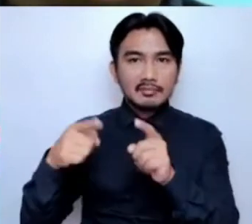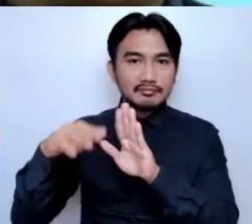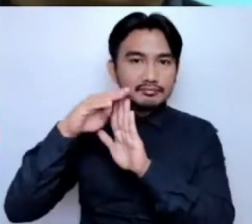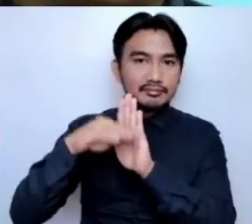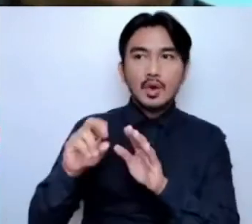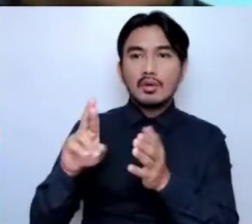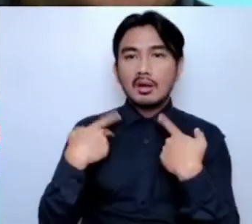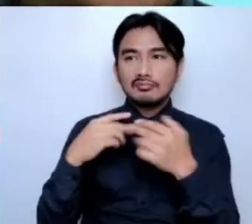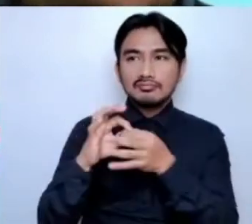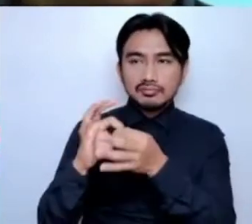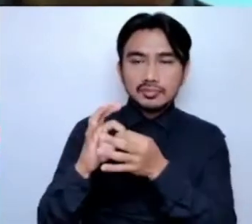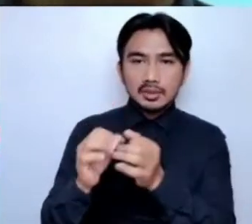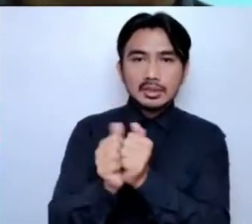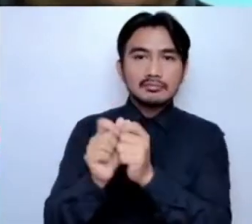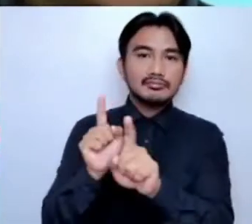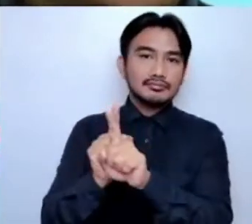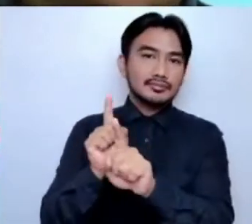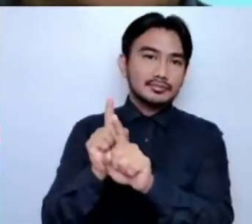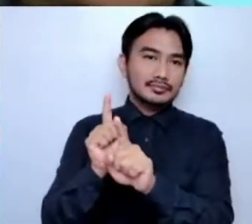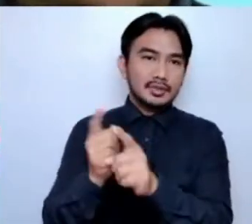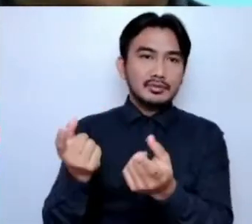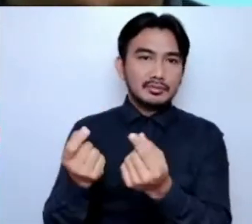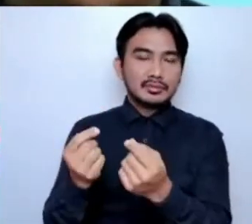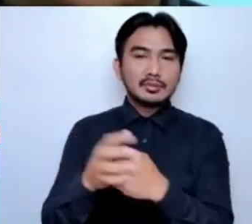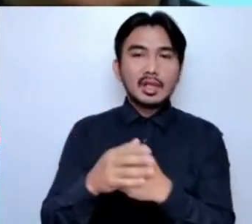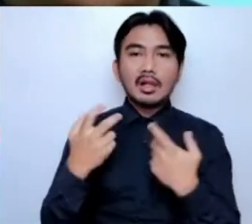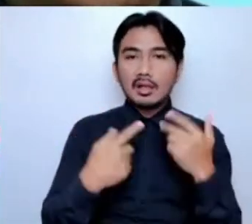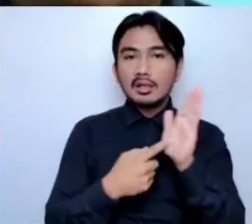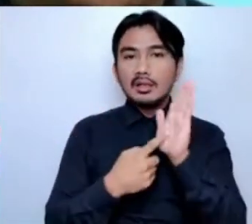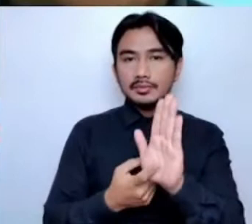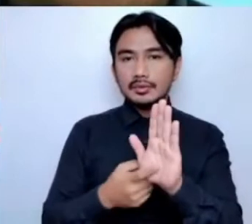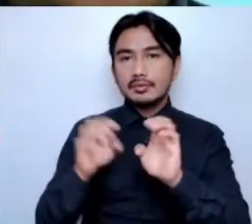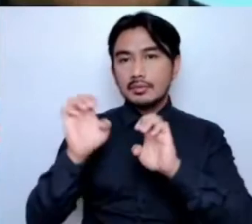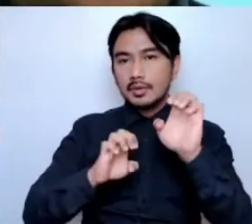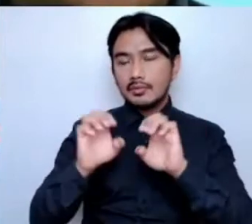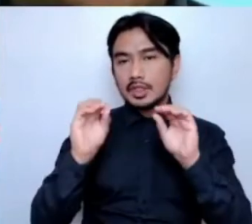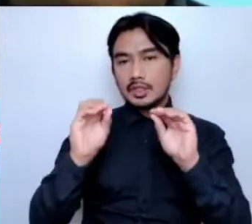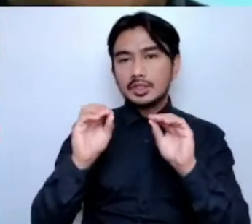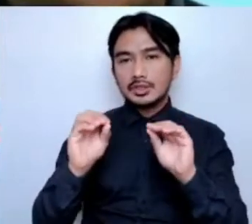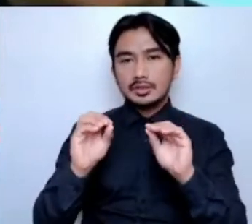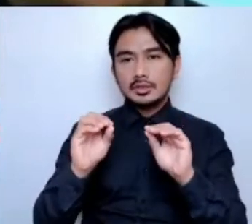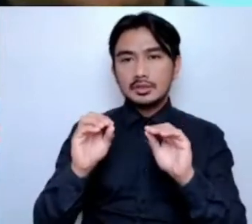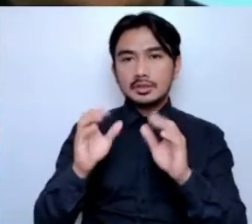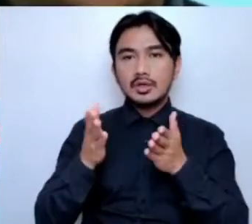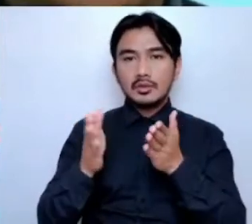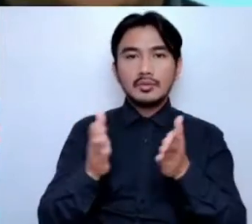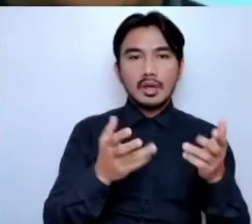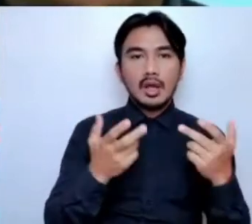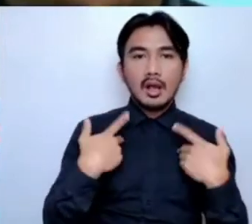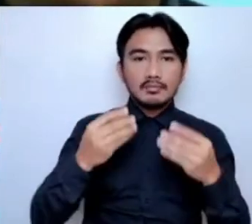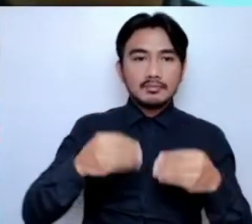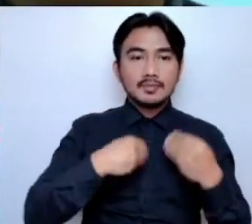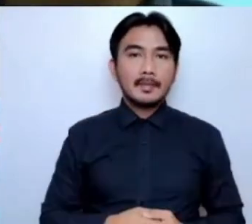your teachers that show the evaluation of teaching strategies that promote learner achievement in literacy